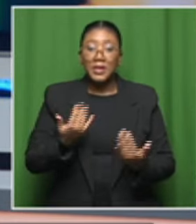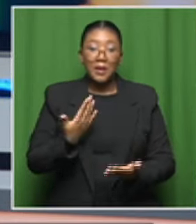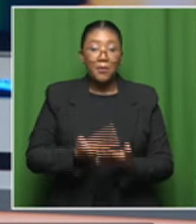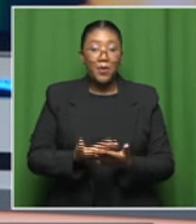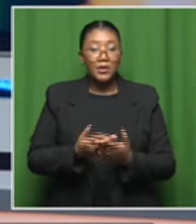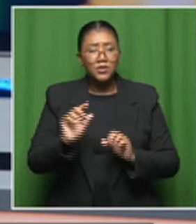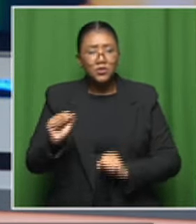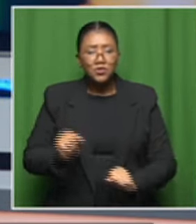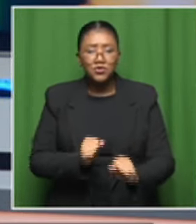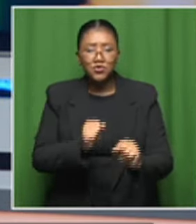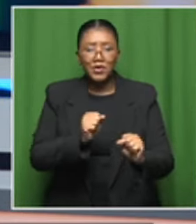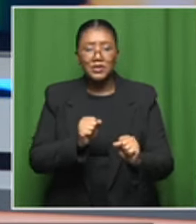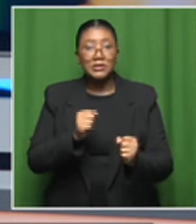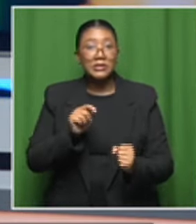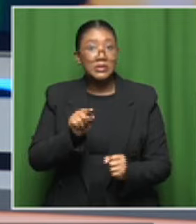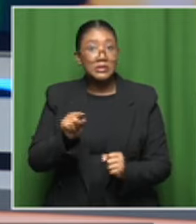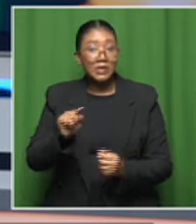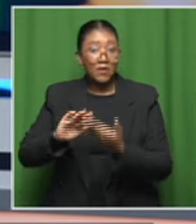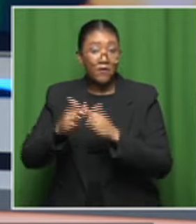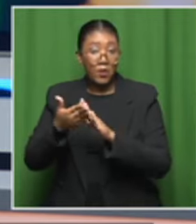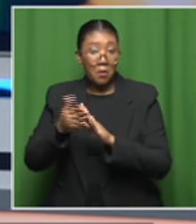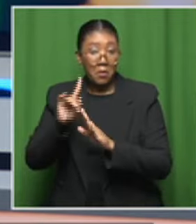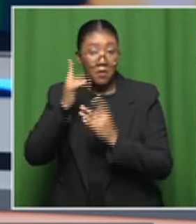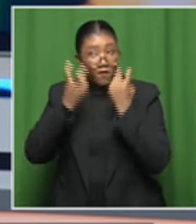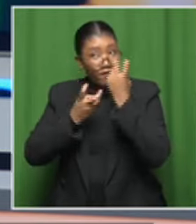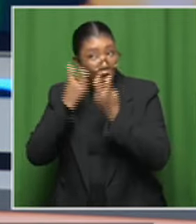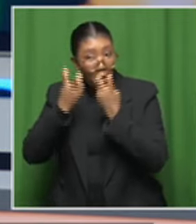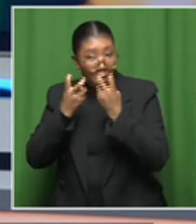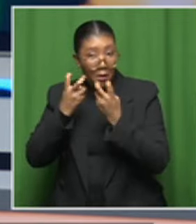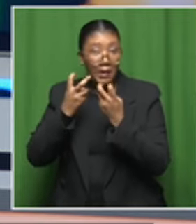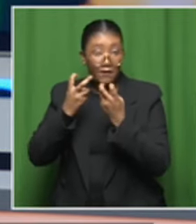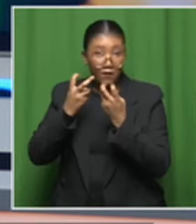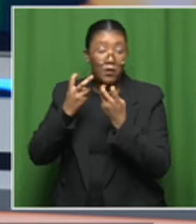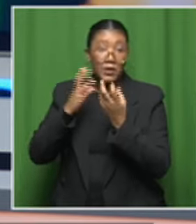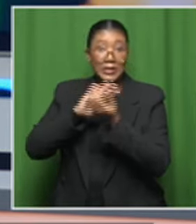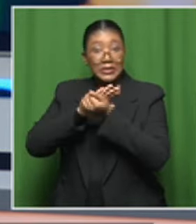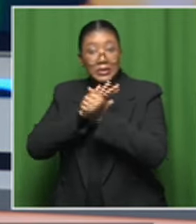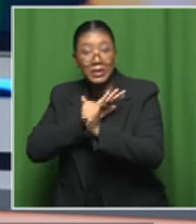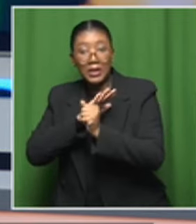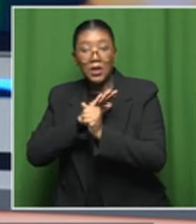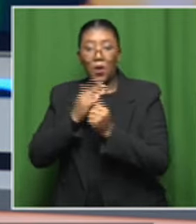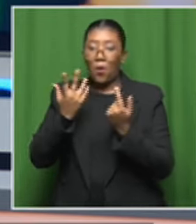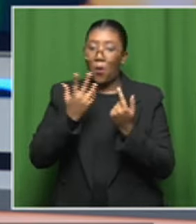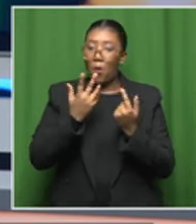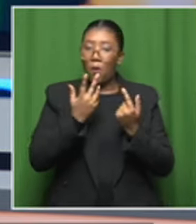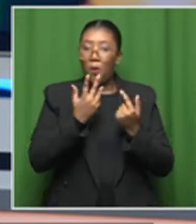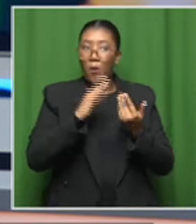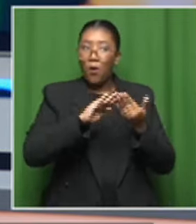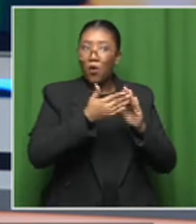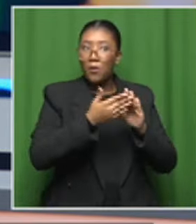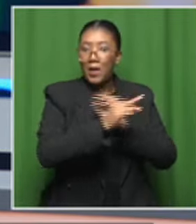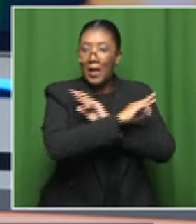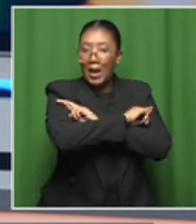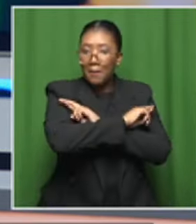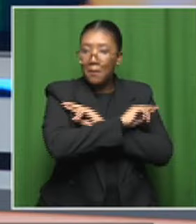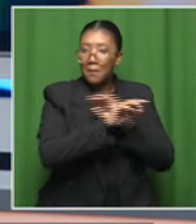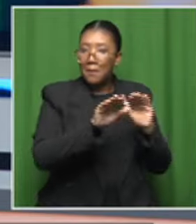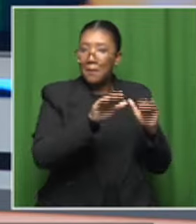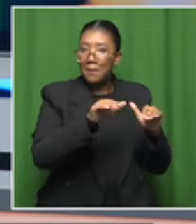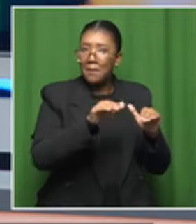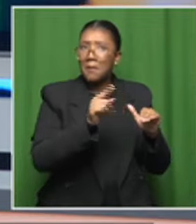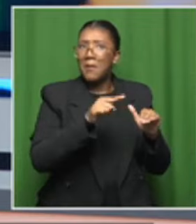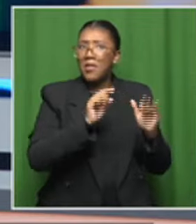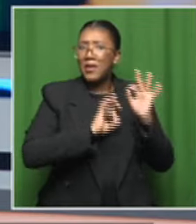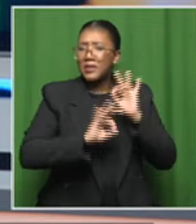it's, the community is looking at it? Are there scouts in place? Is it community clubs, and then that feeds into the bigger system? Just give us some insight